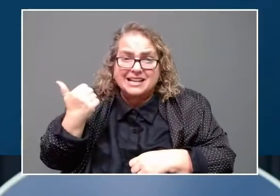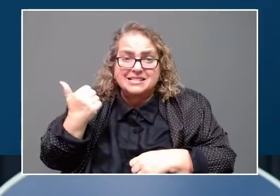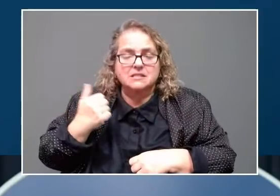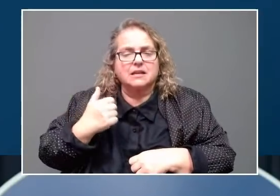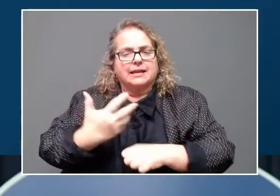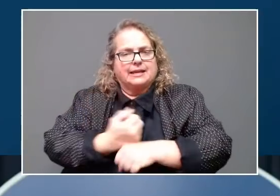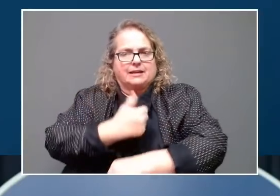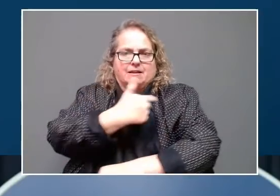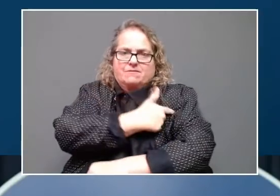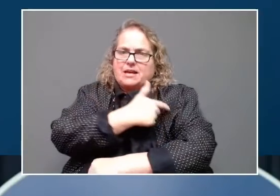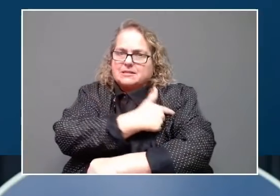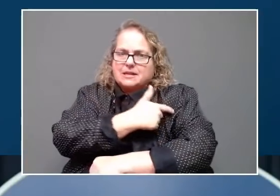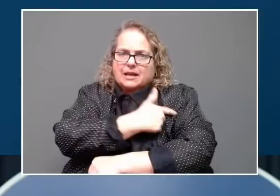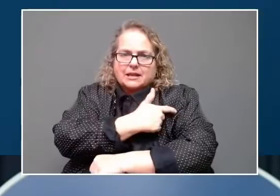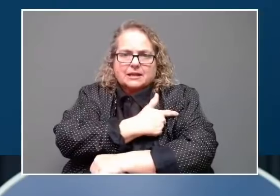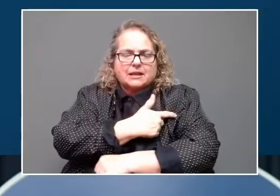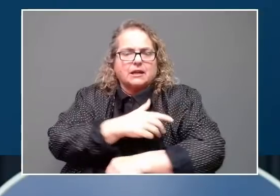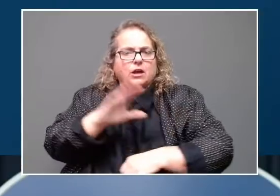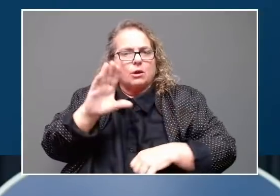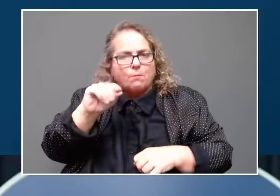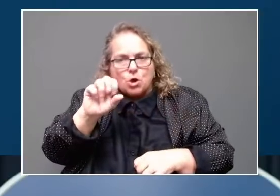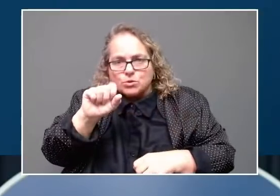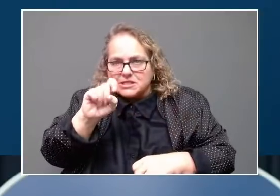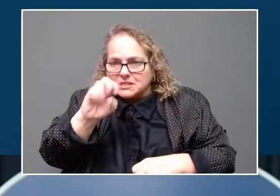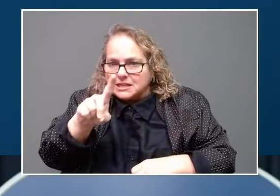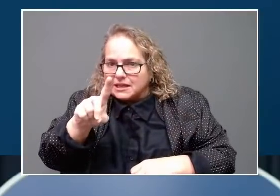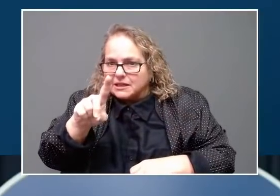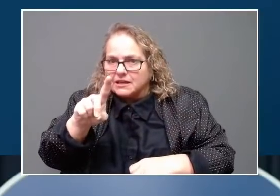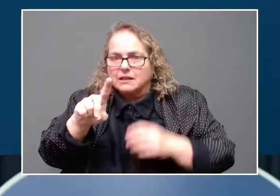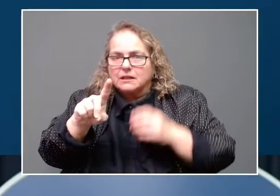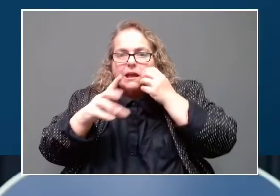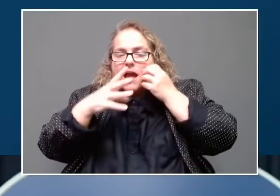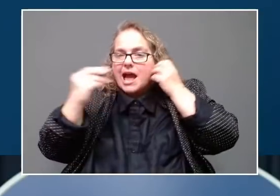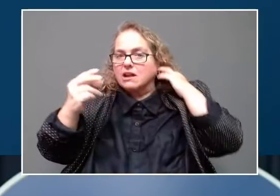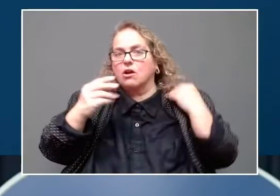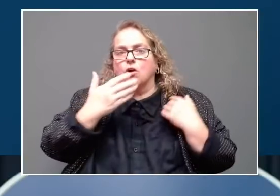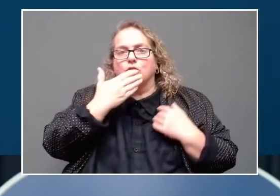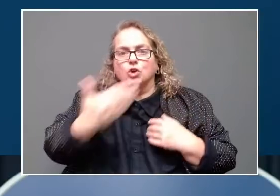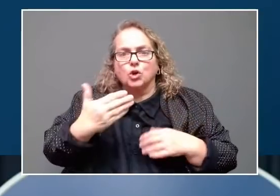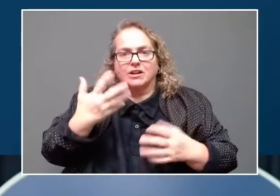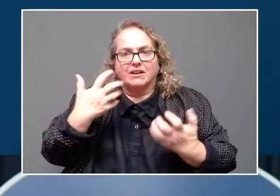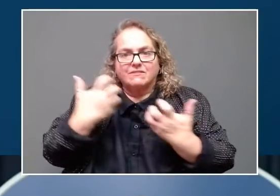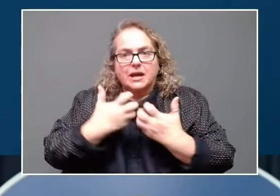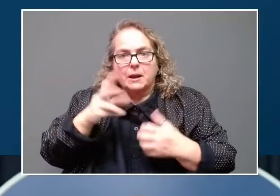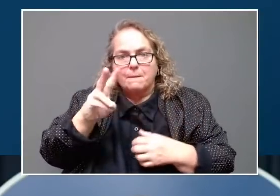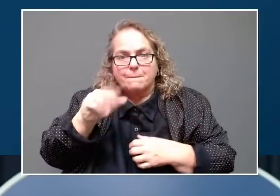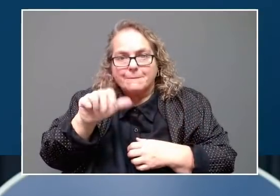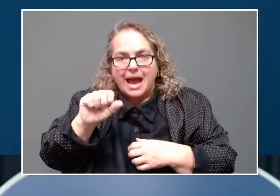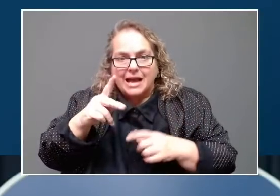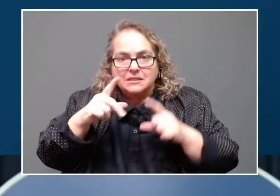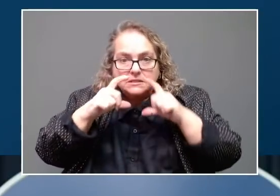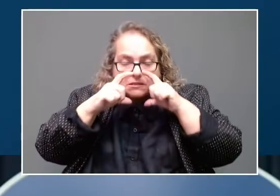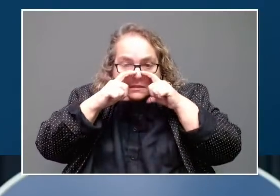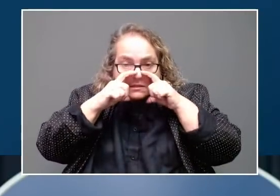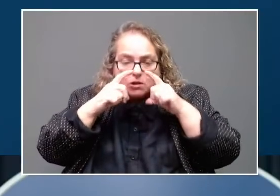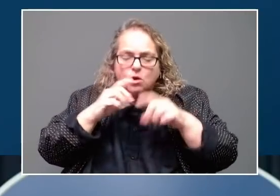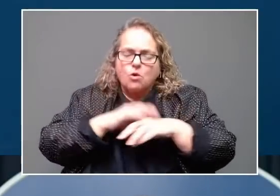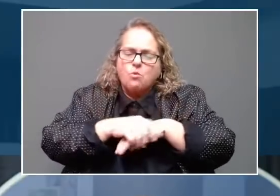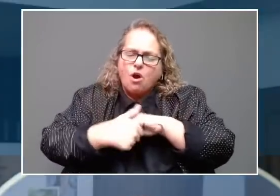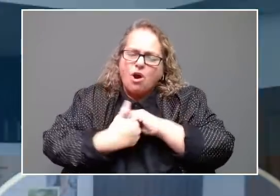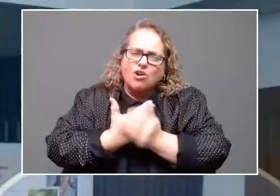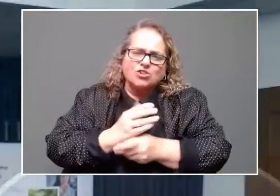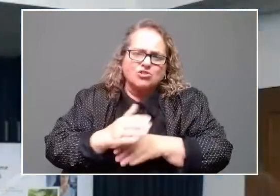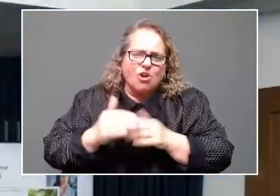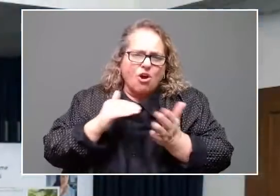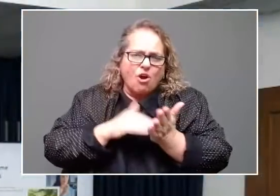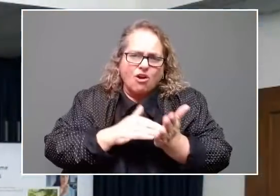a well-fitted mask when gathering indoors, and continuing to wash your hands often and practice social distancing. Some good